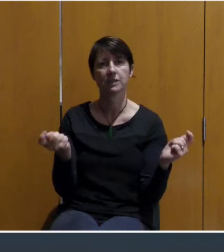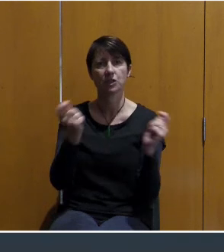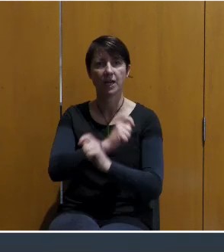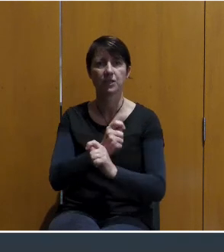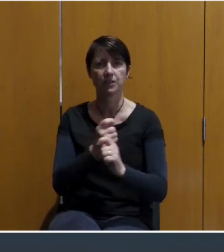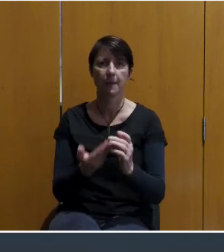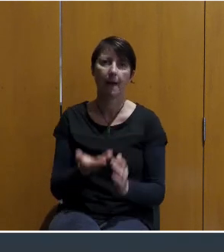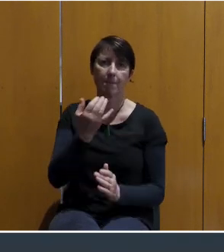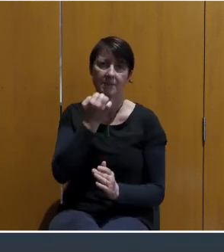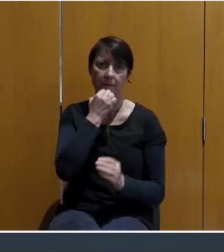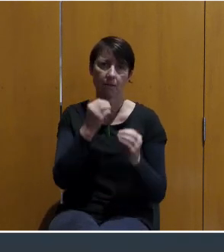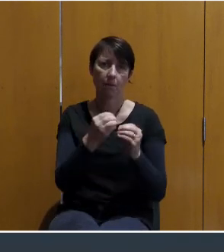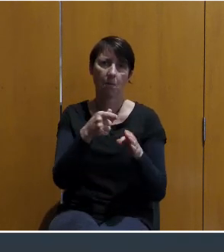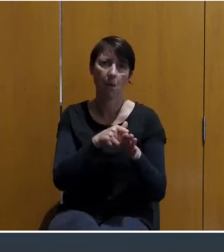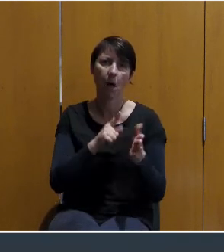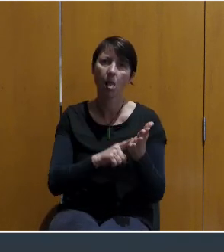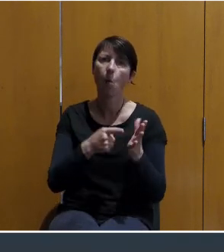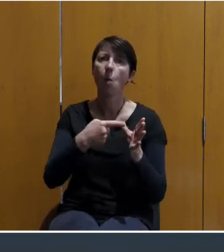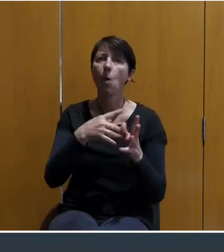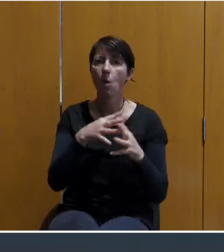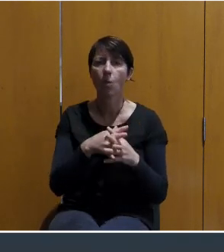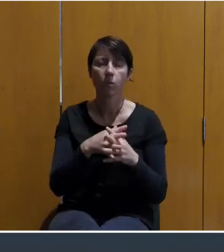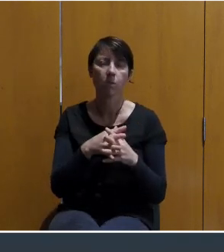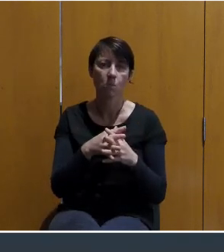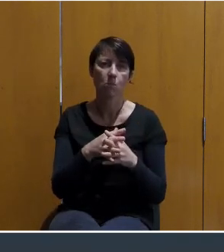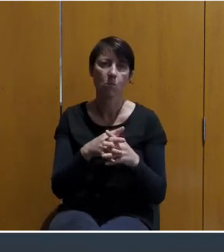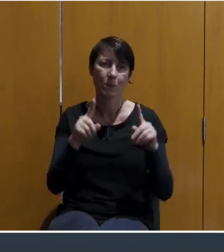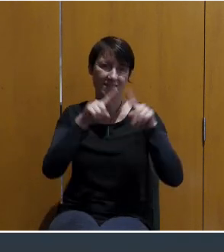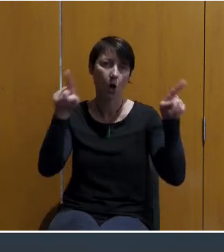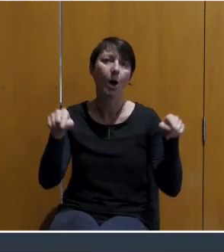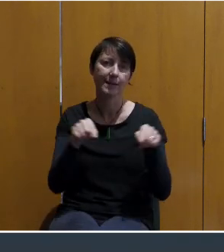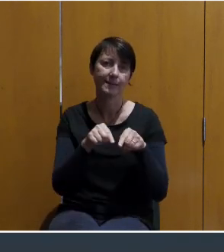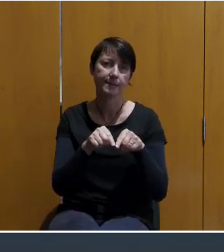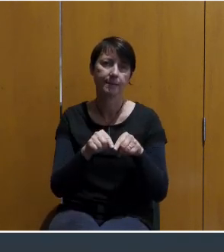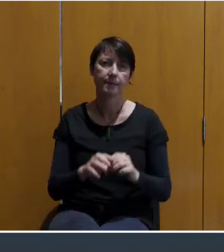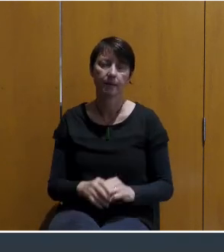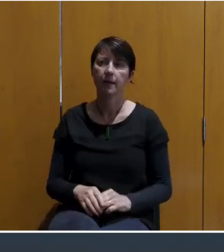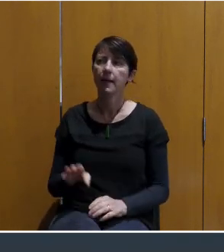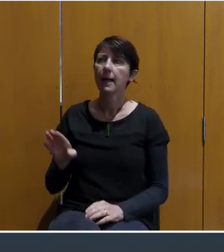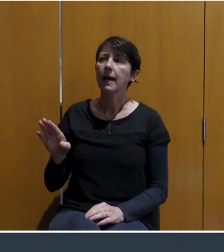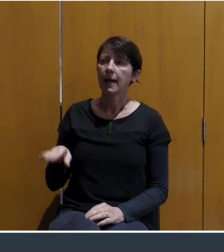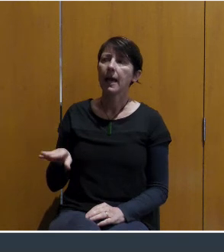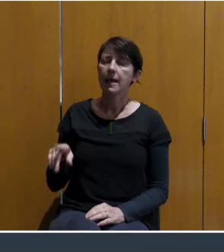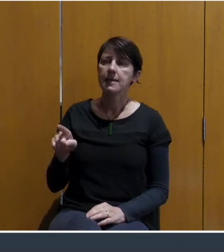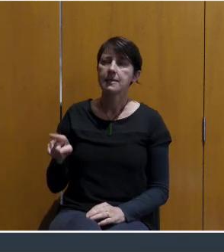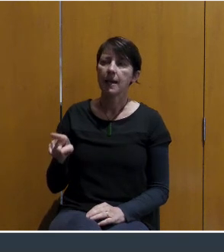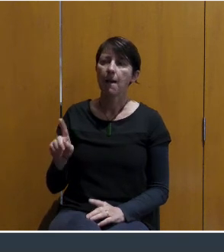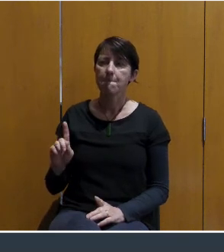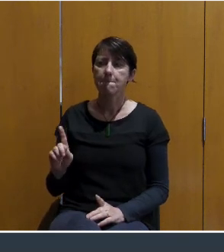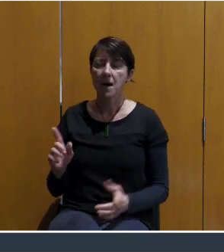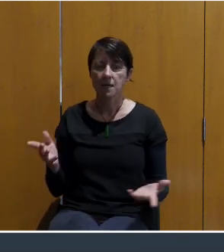Supplementary? Oh, yeah, although, and I'll one moment, Councillor Tapani, but I guess the actual decision-making around